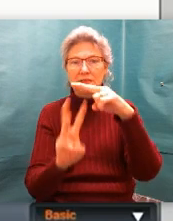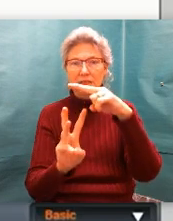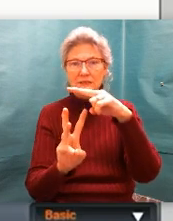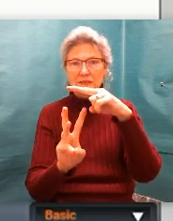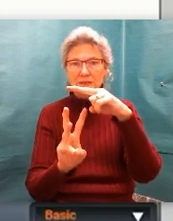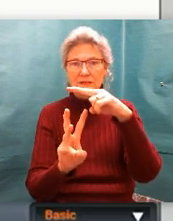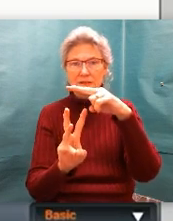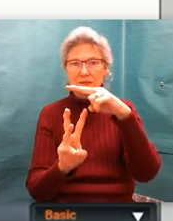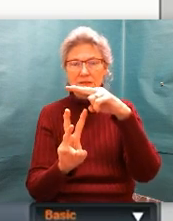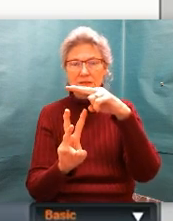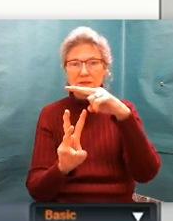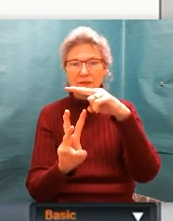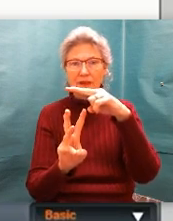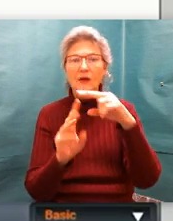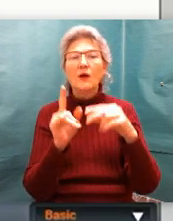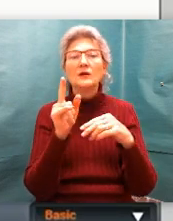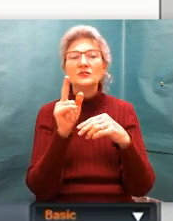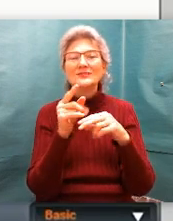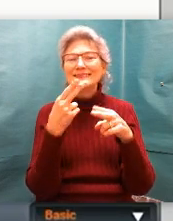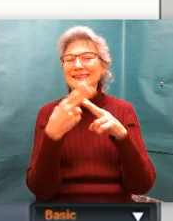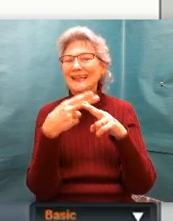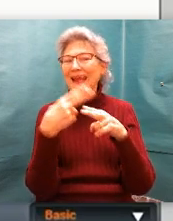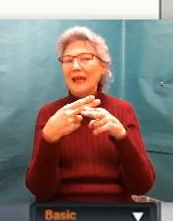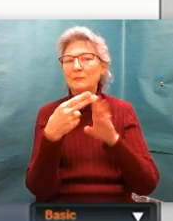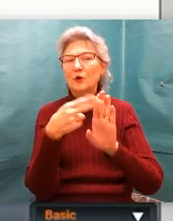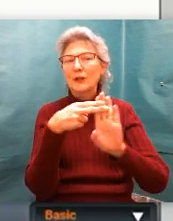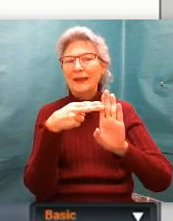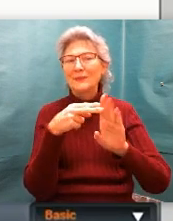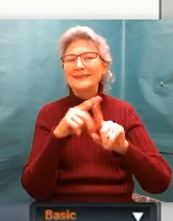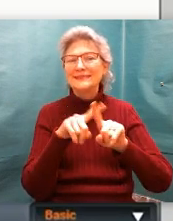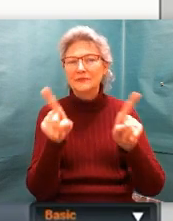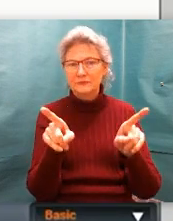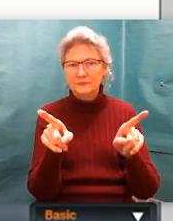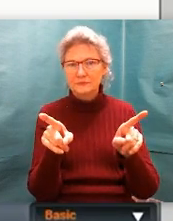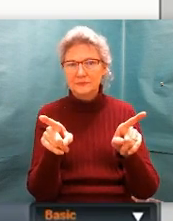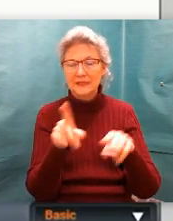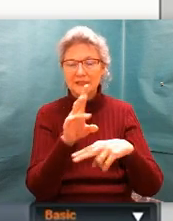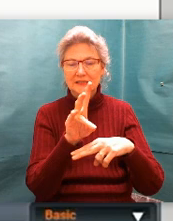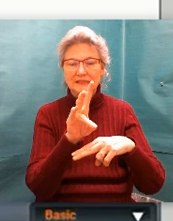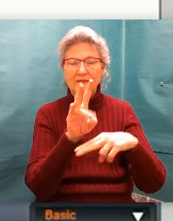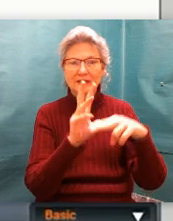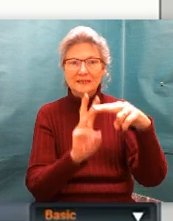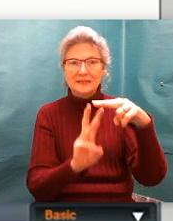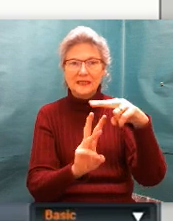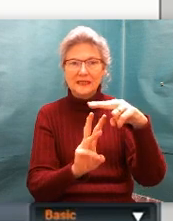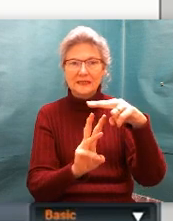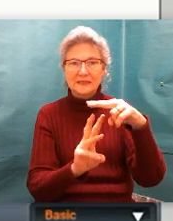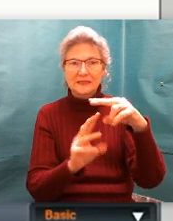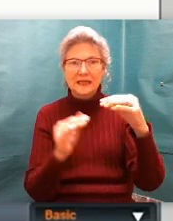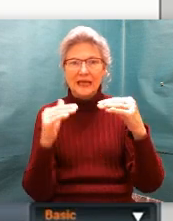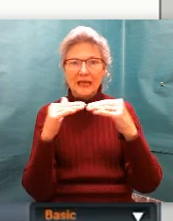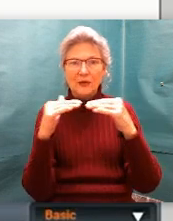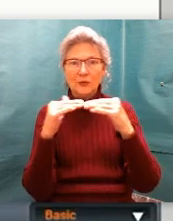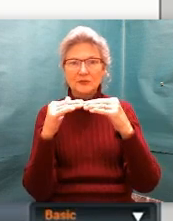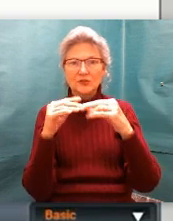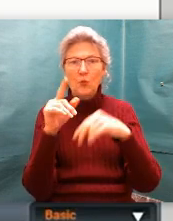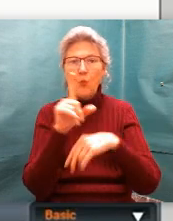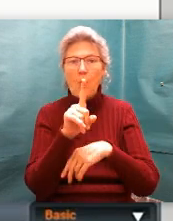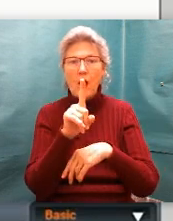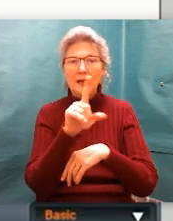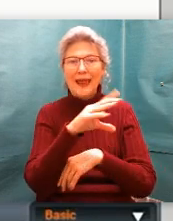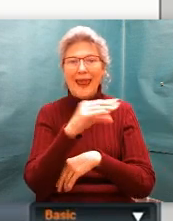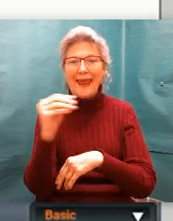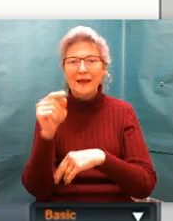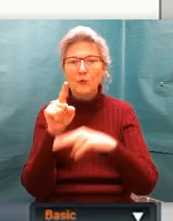6. They're just named differently. We have our 7 6 size pieces here, and here we have our